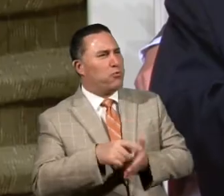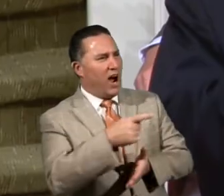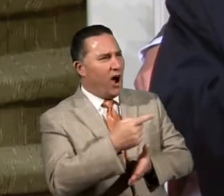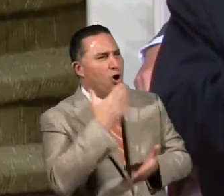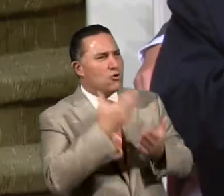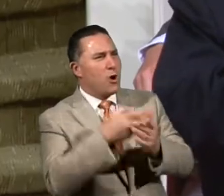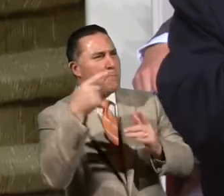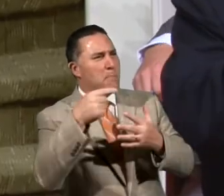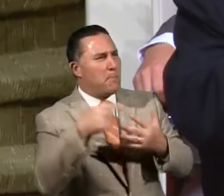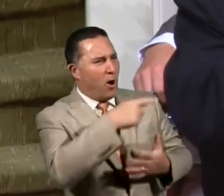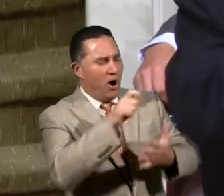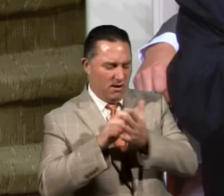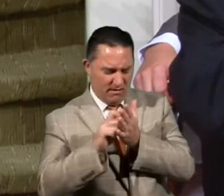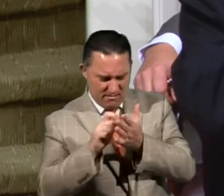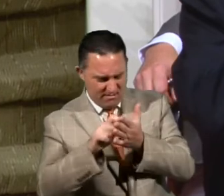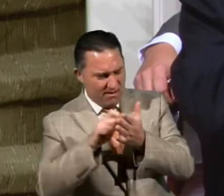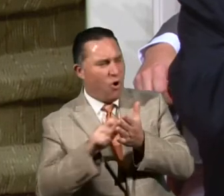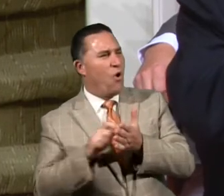down.